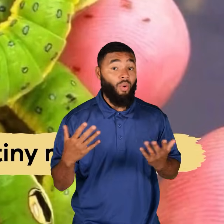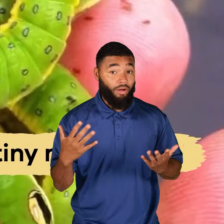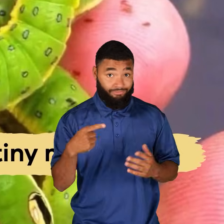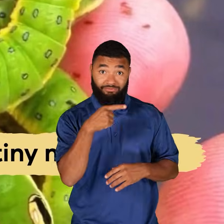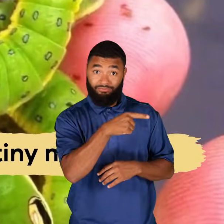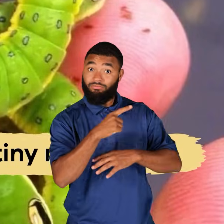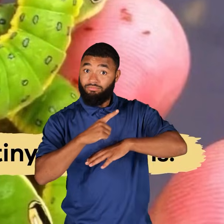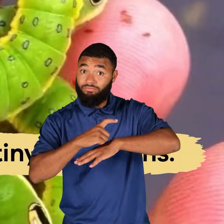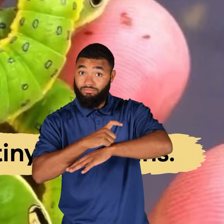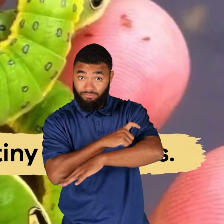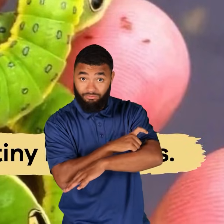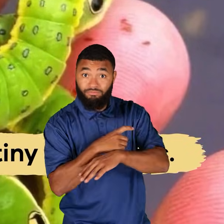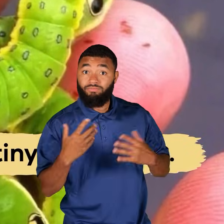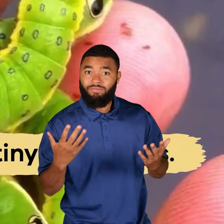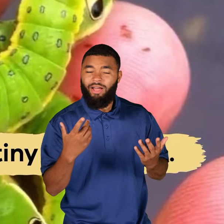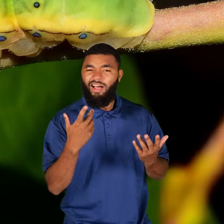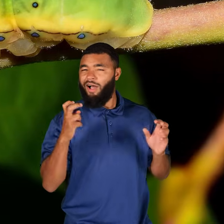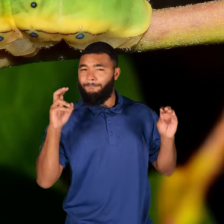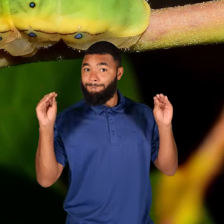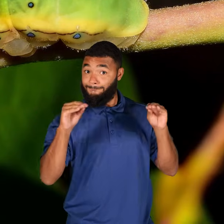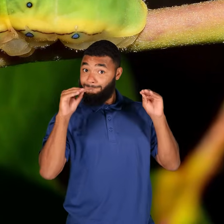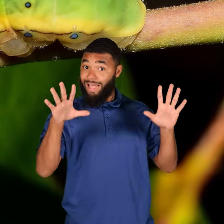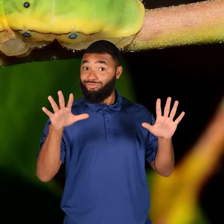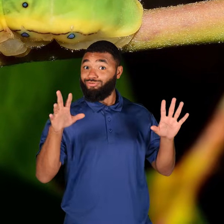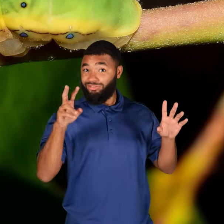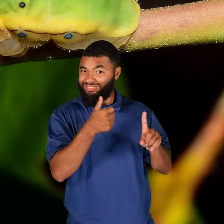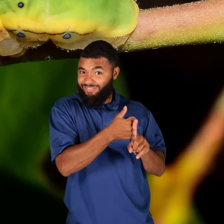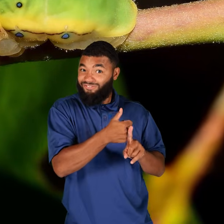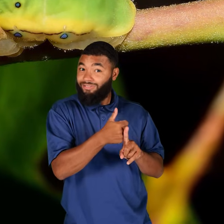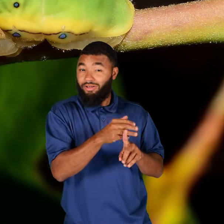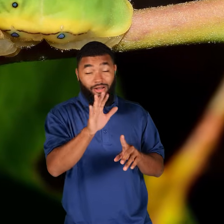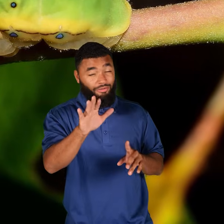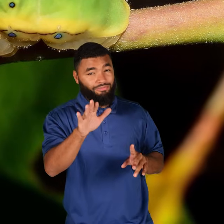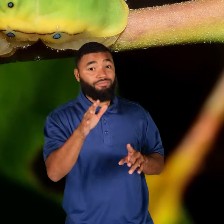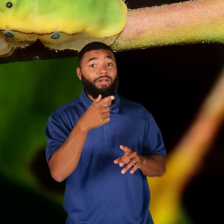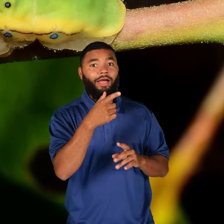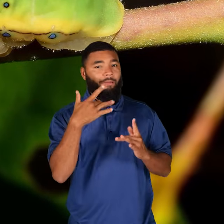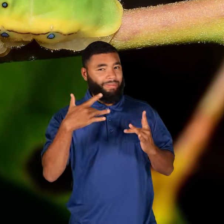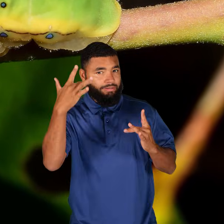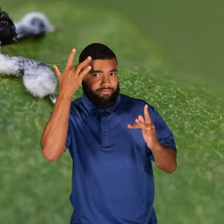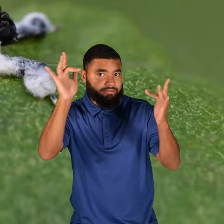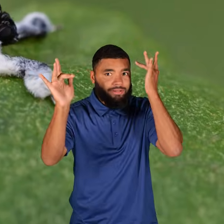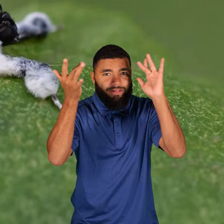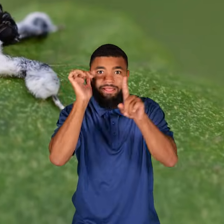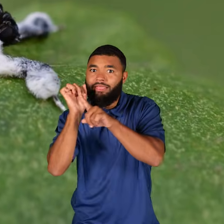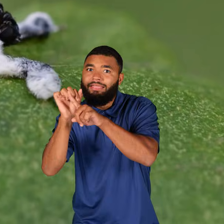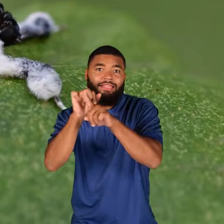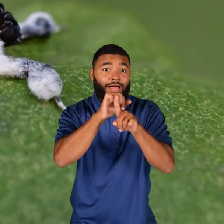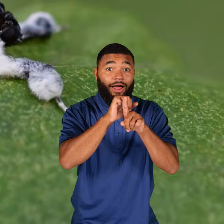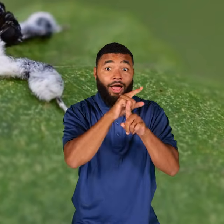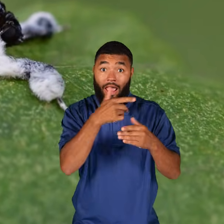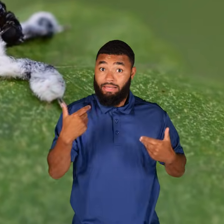Spicebush caterpillars are like tiny magicians. To protect themselves, they use some clever tricks. When young,